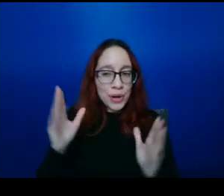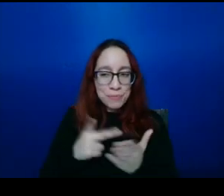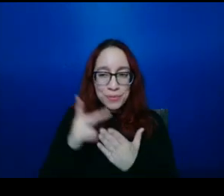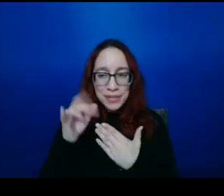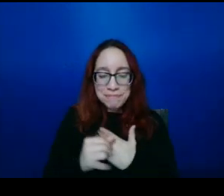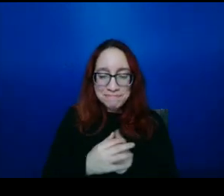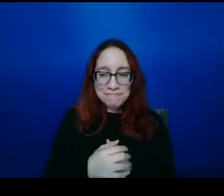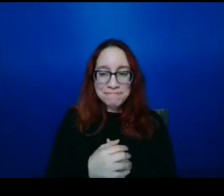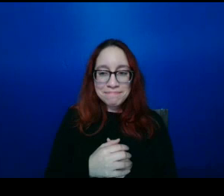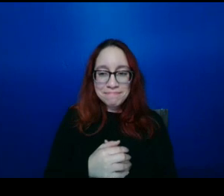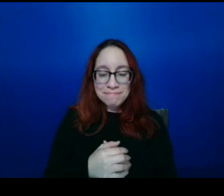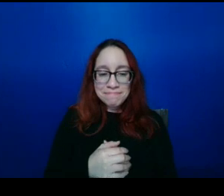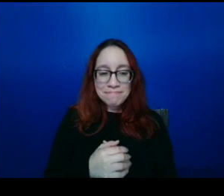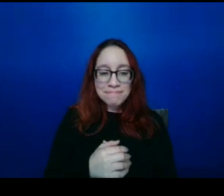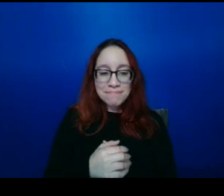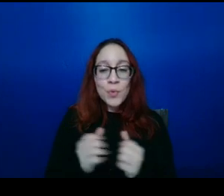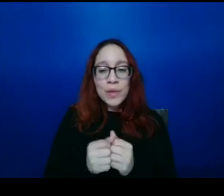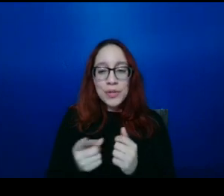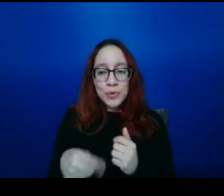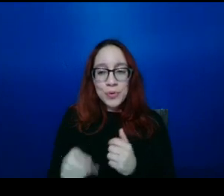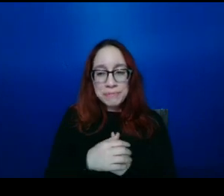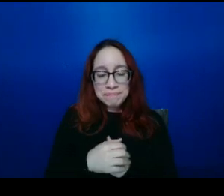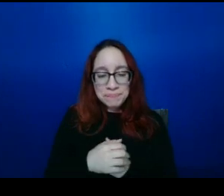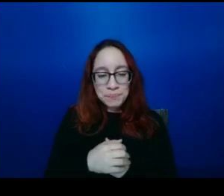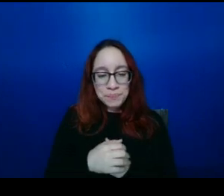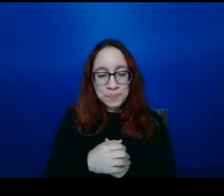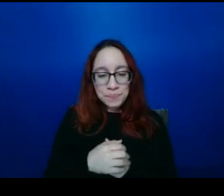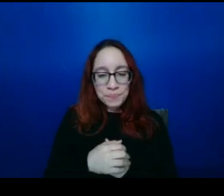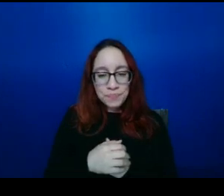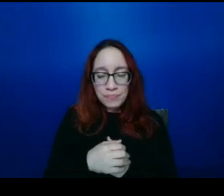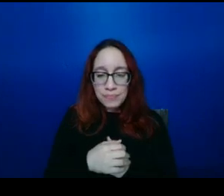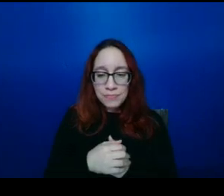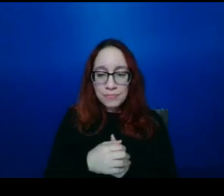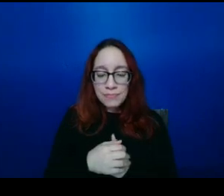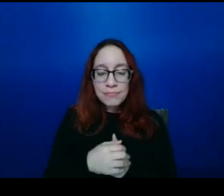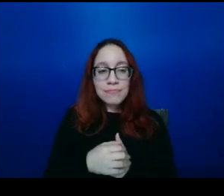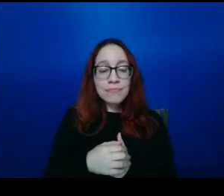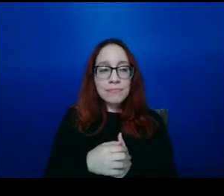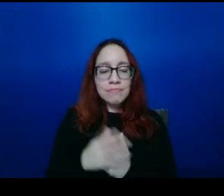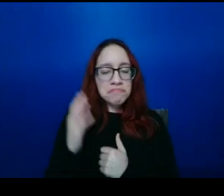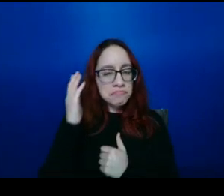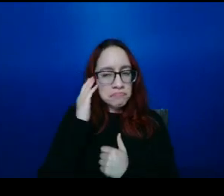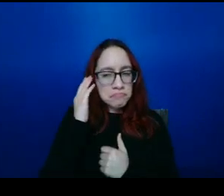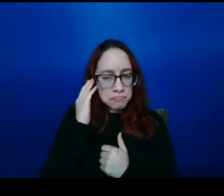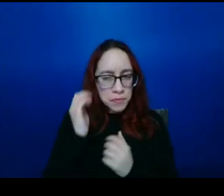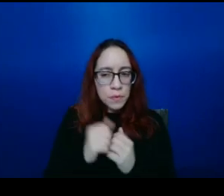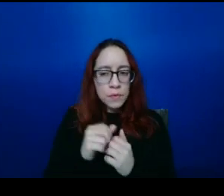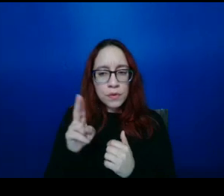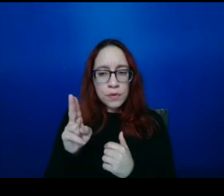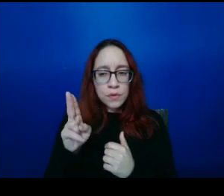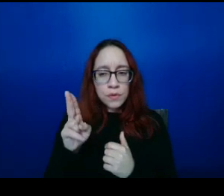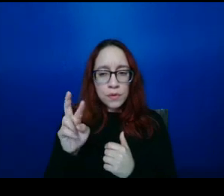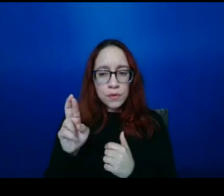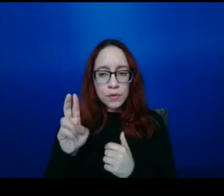here with you guys on it. I'm familiar with Urban